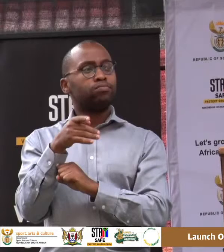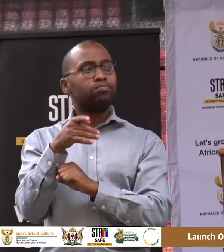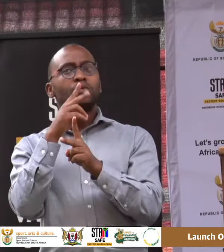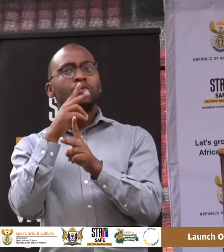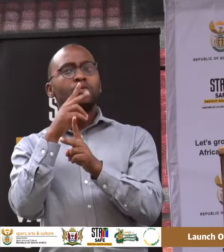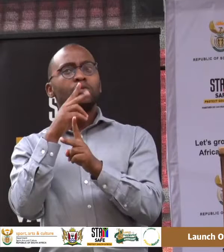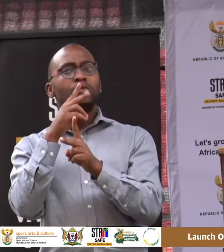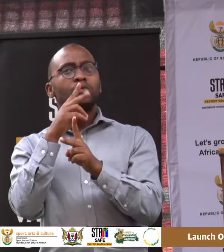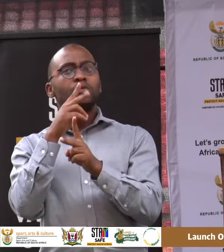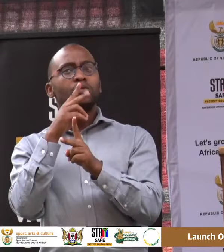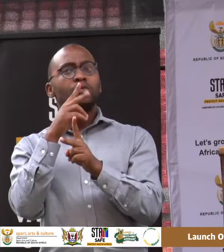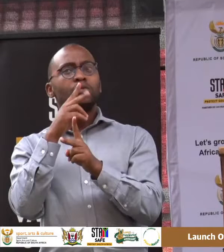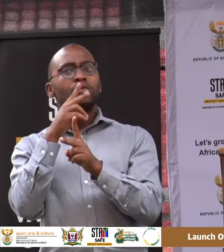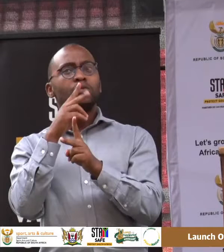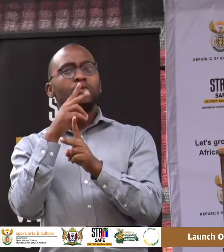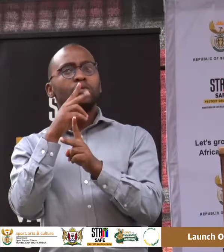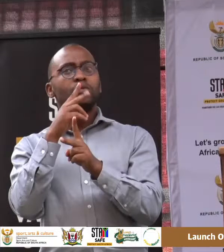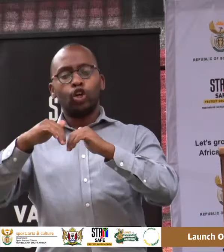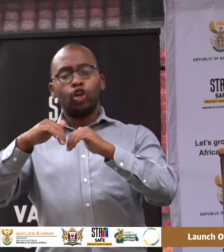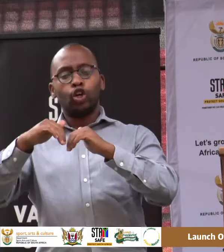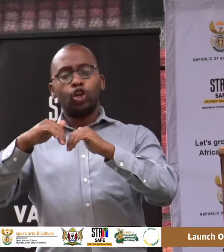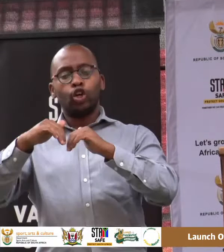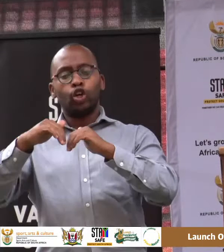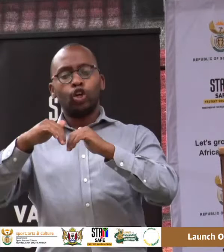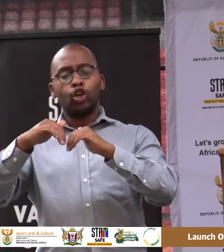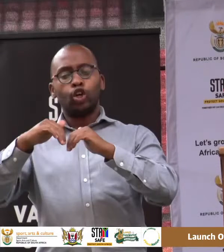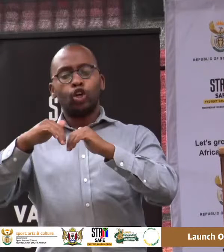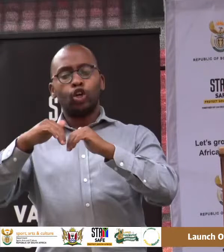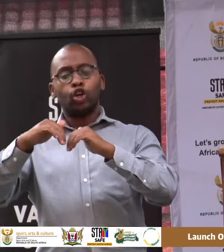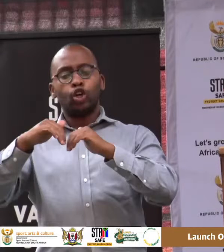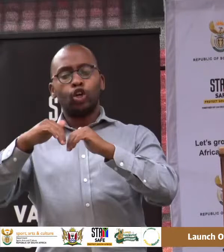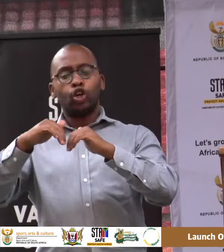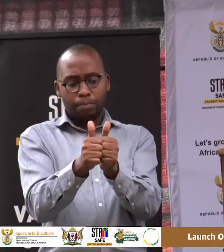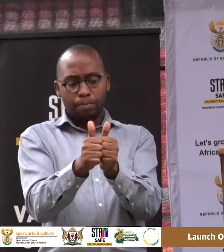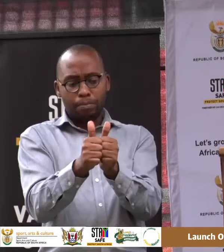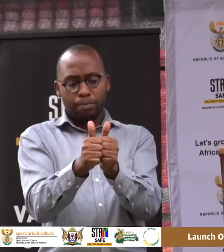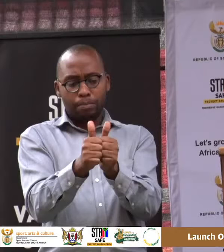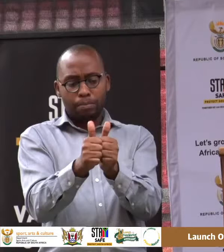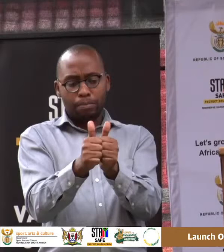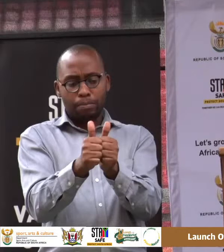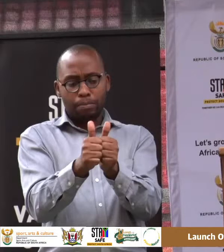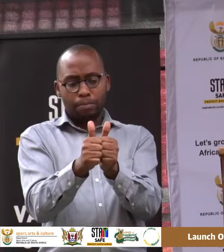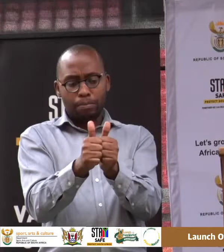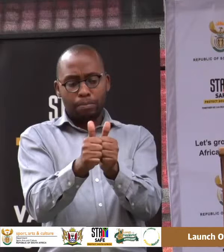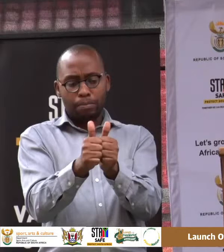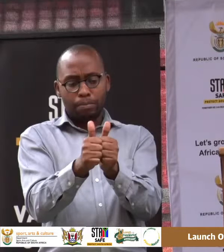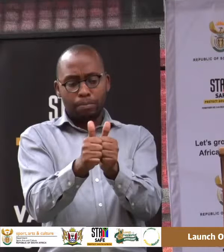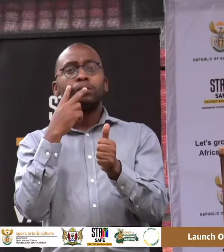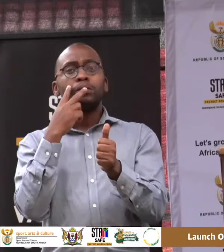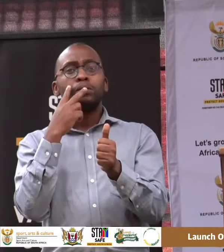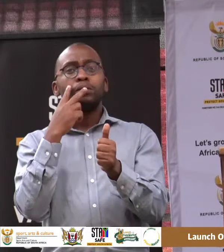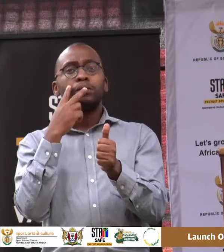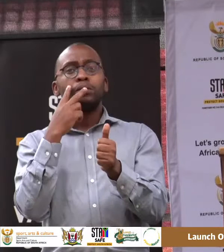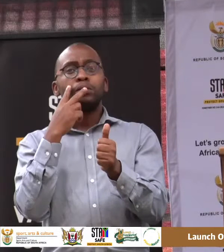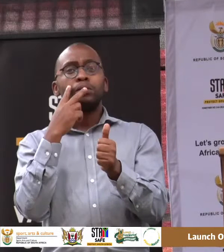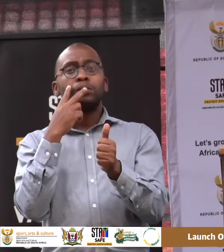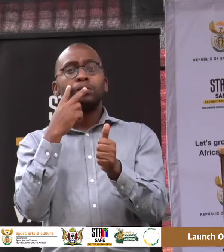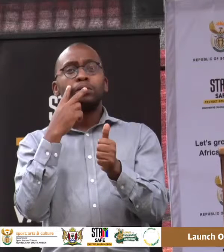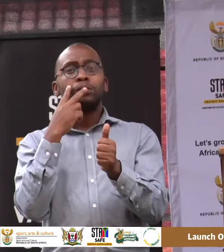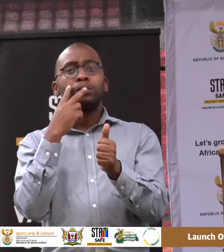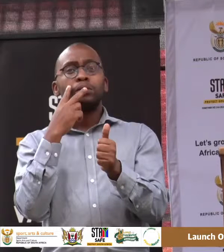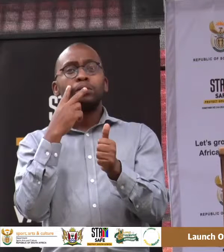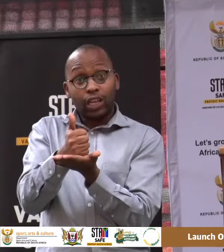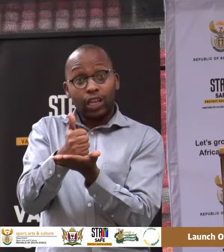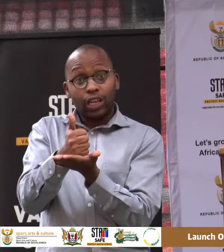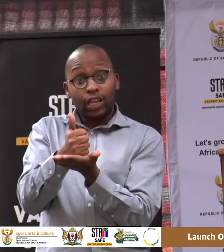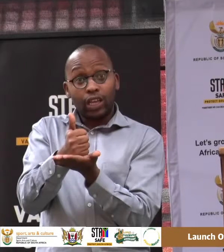well, observing social distance. If you look at the chairs that you are sitting on, there are